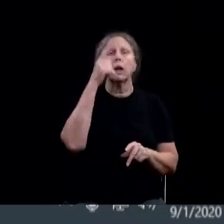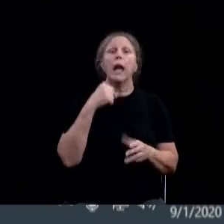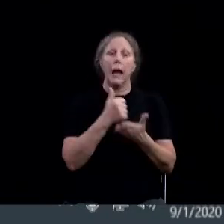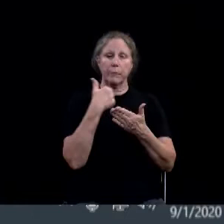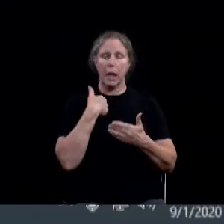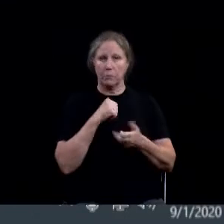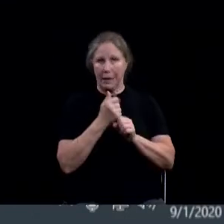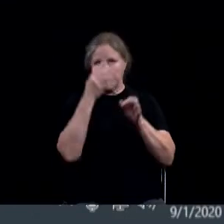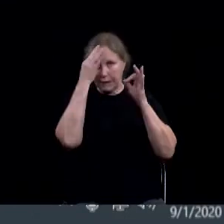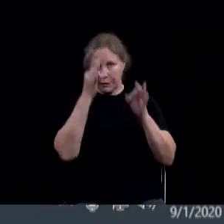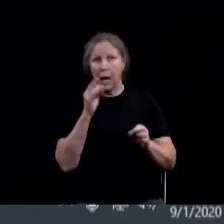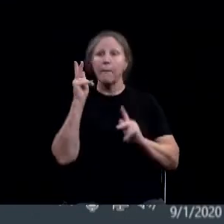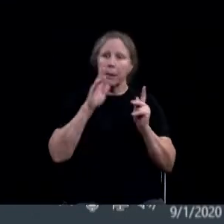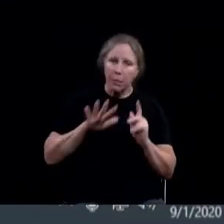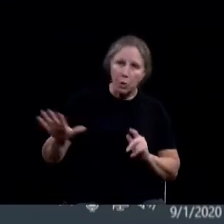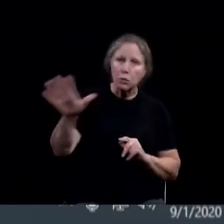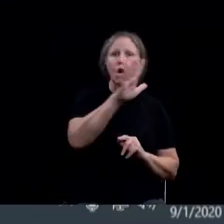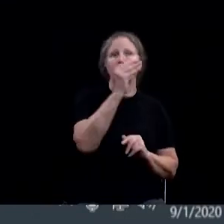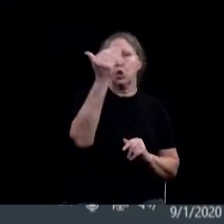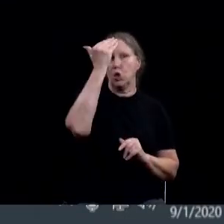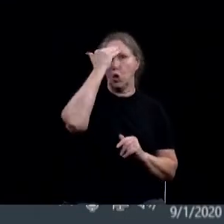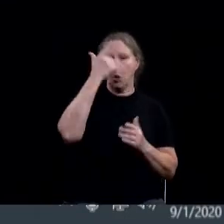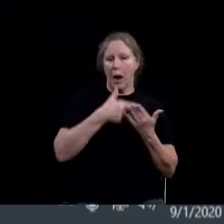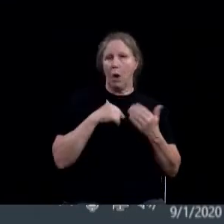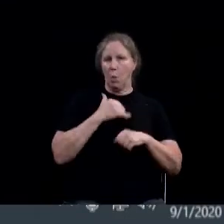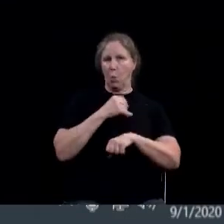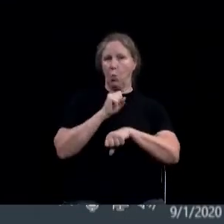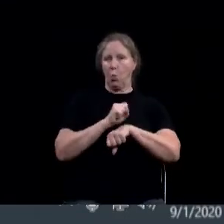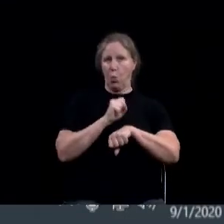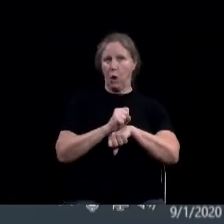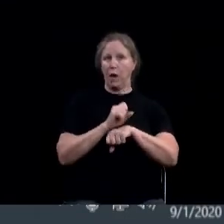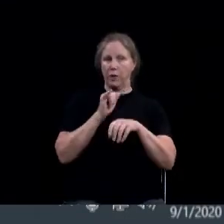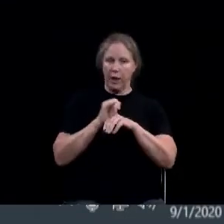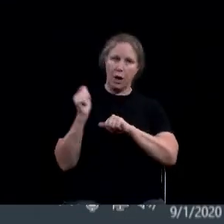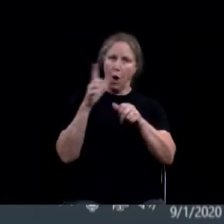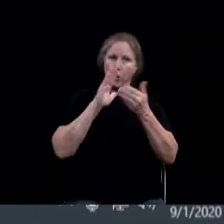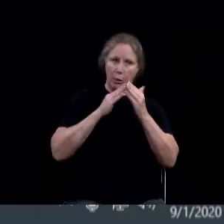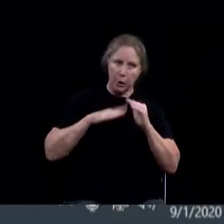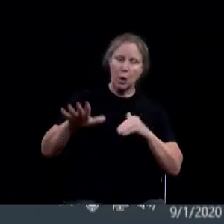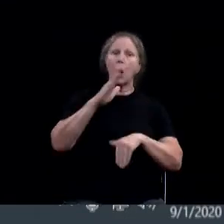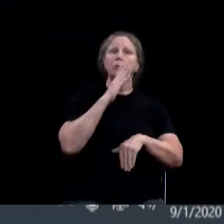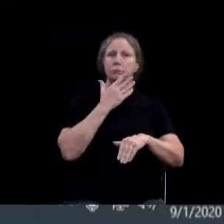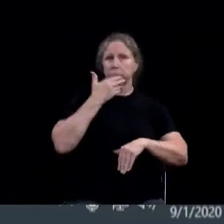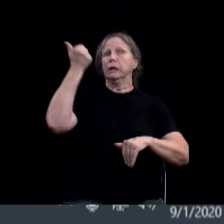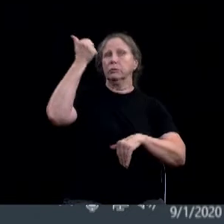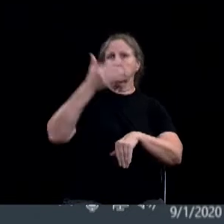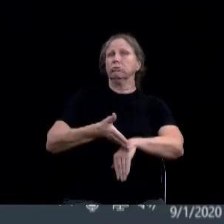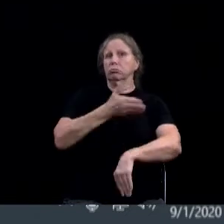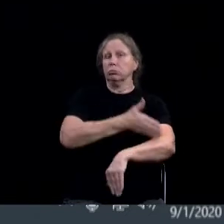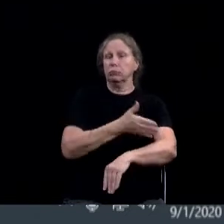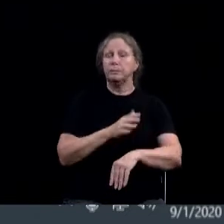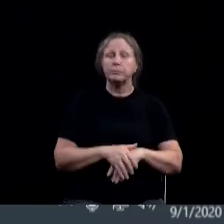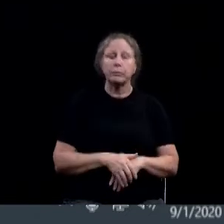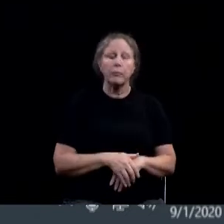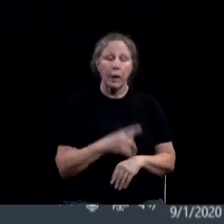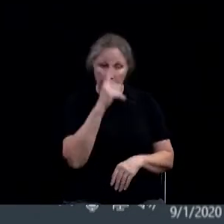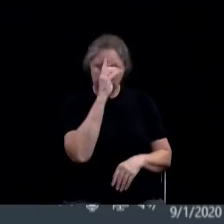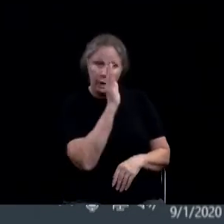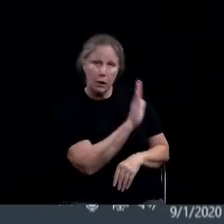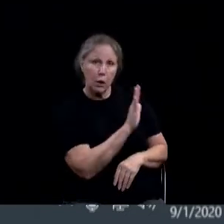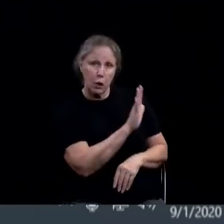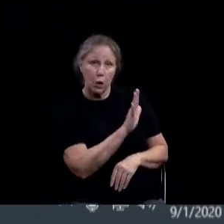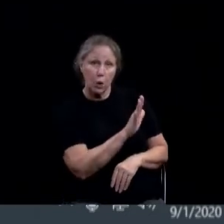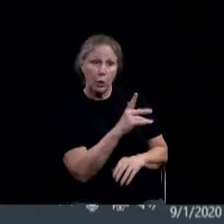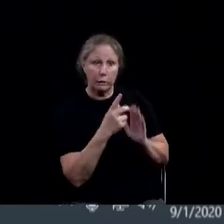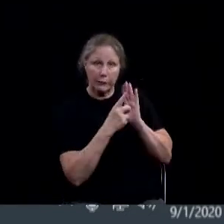are doing to make sure that our communities are improved. And I mean, I think that your quick demonstration here just shows that y'all are very